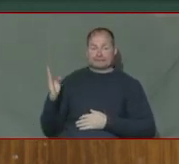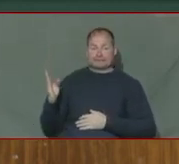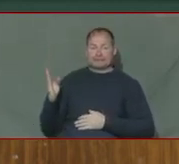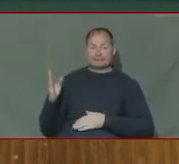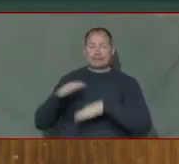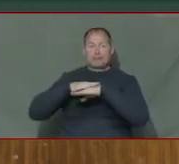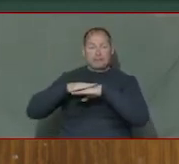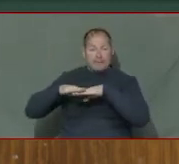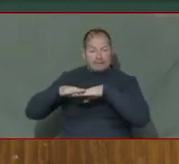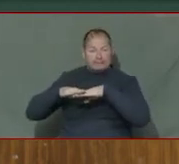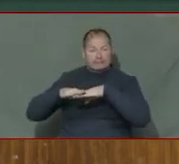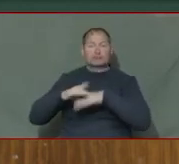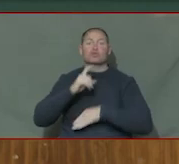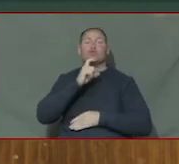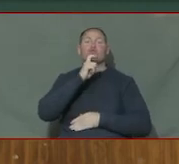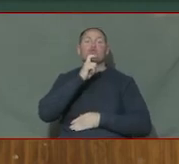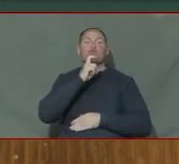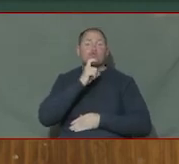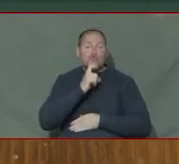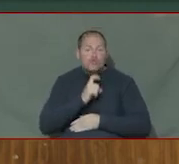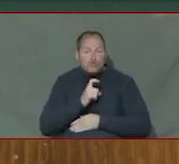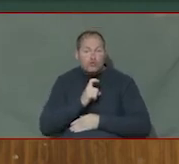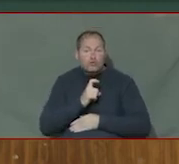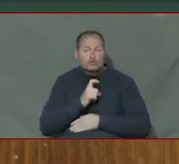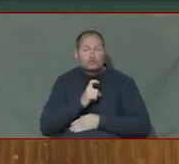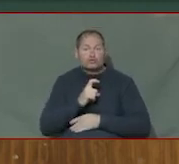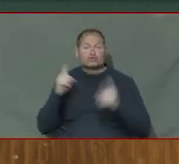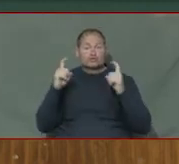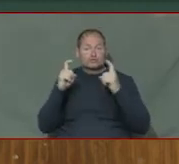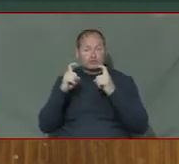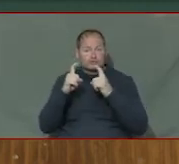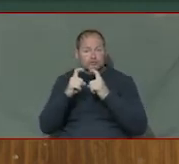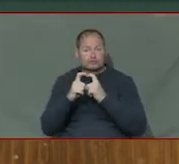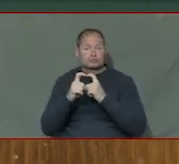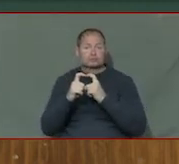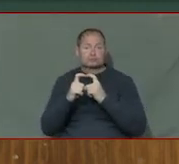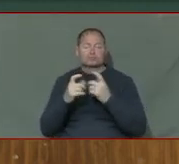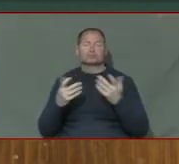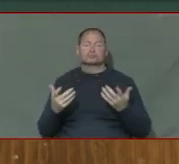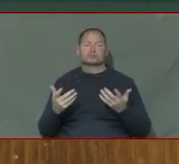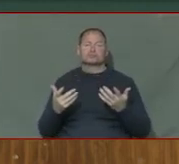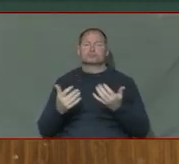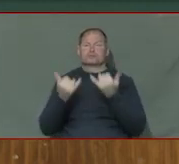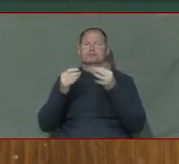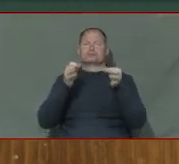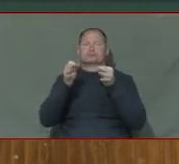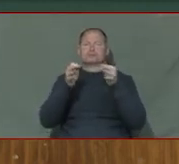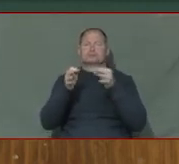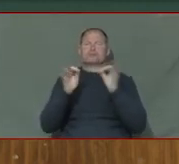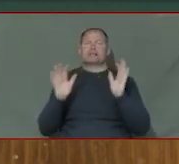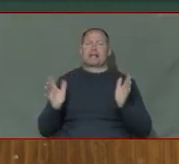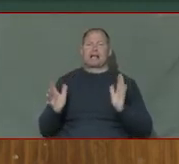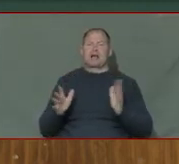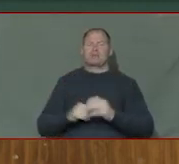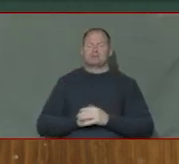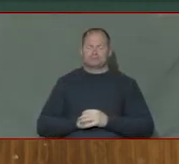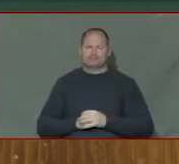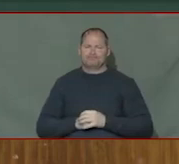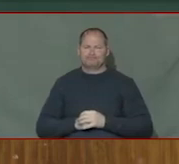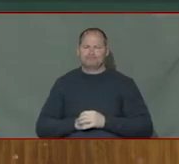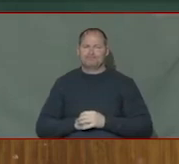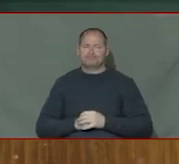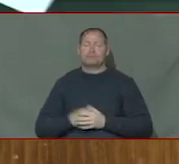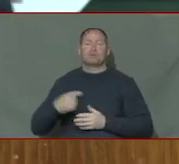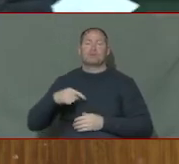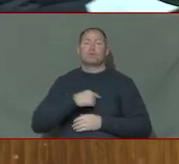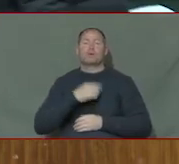formulas in the generic formula for the volume and the surface area. Let me explain to you. We know that the